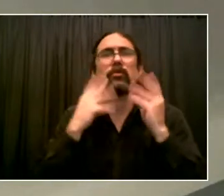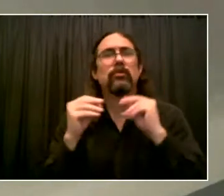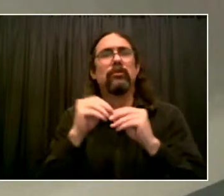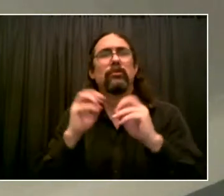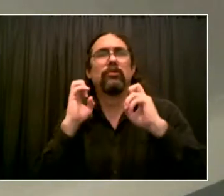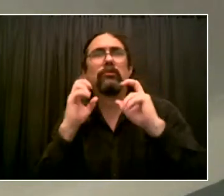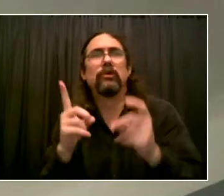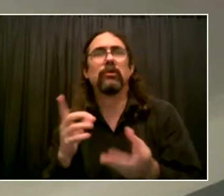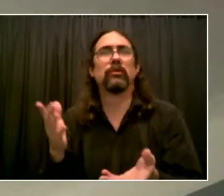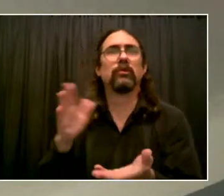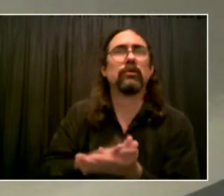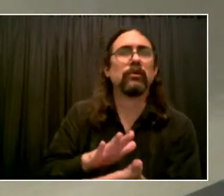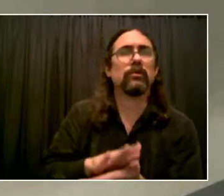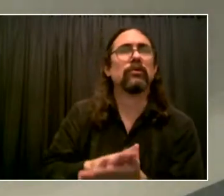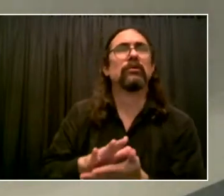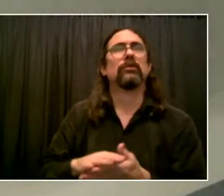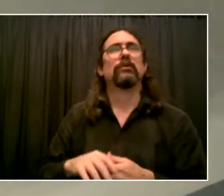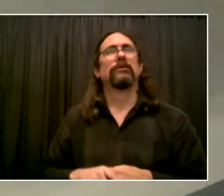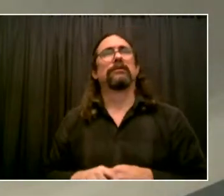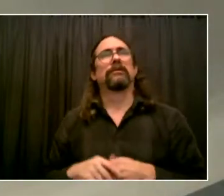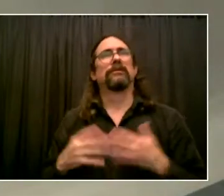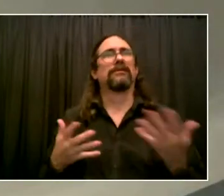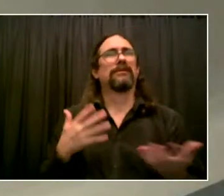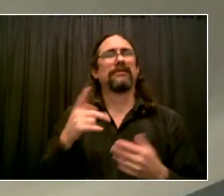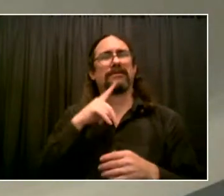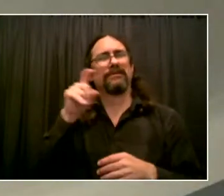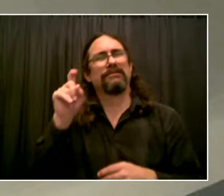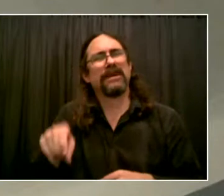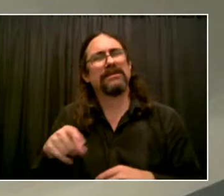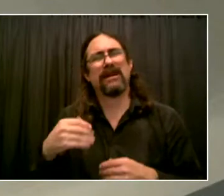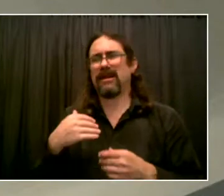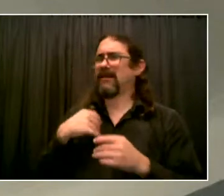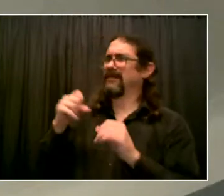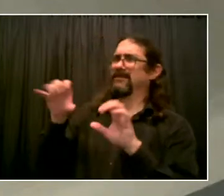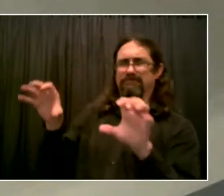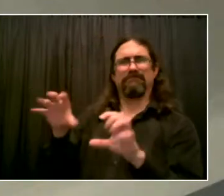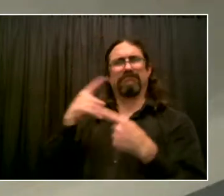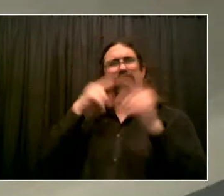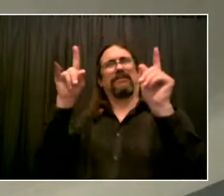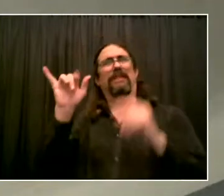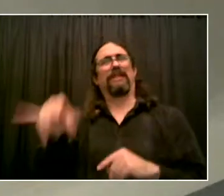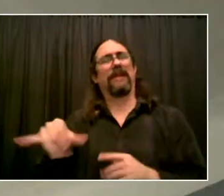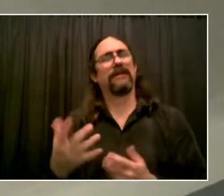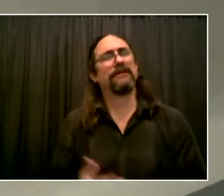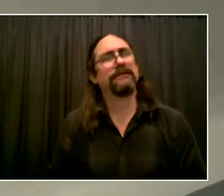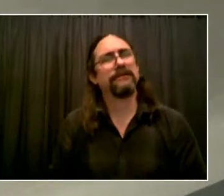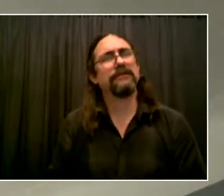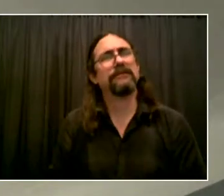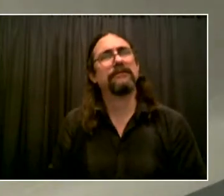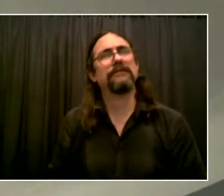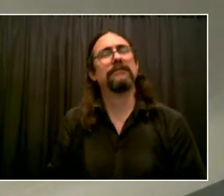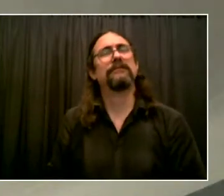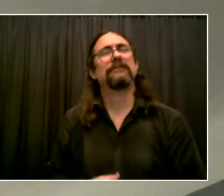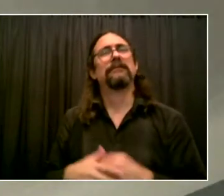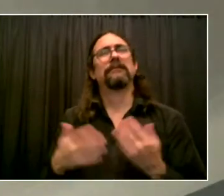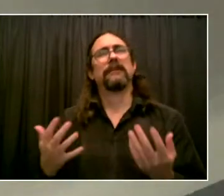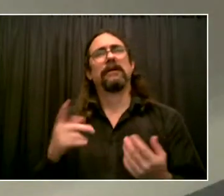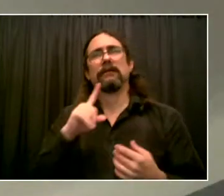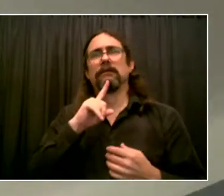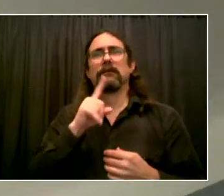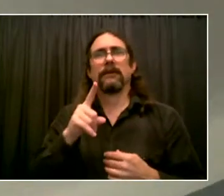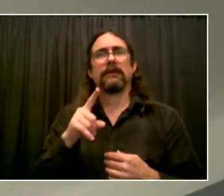ability, if it's there, to move on at an accelerated pace and not to leave